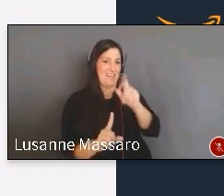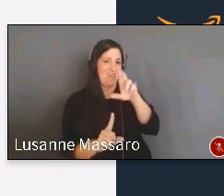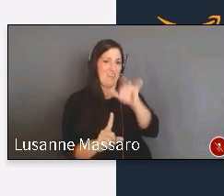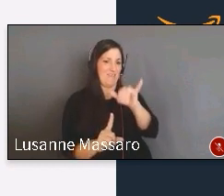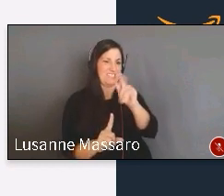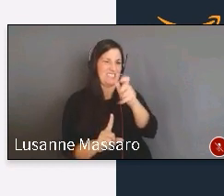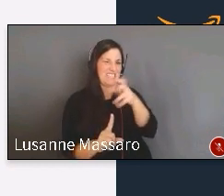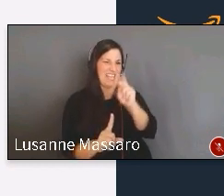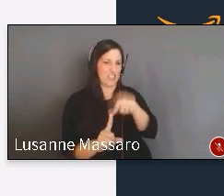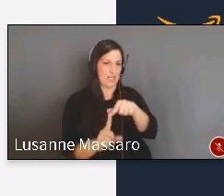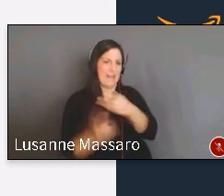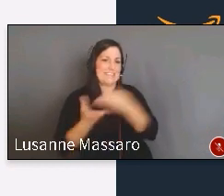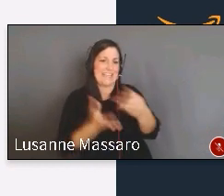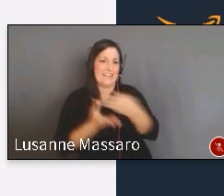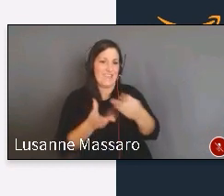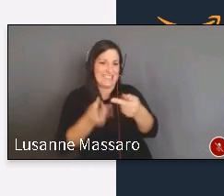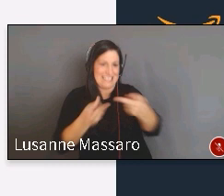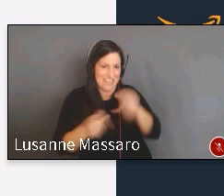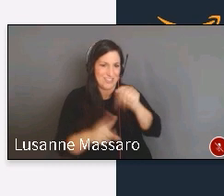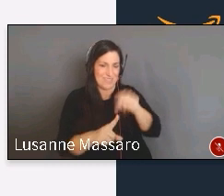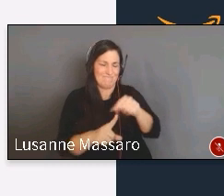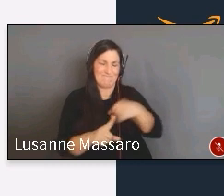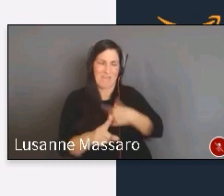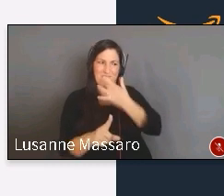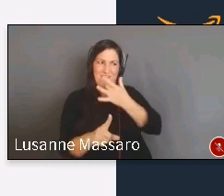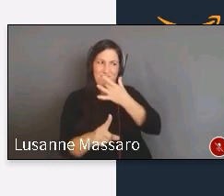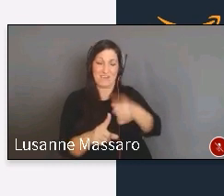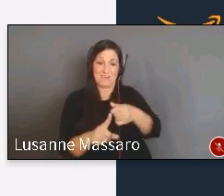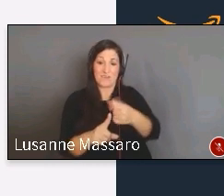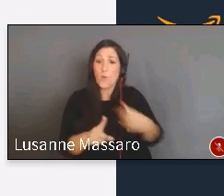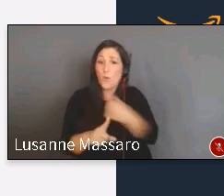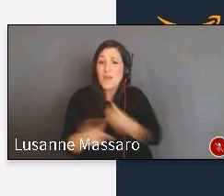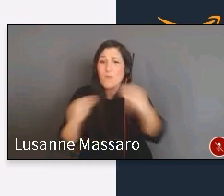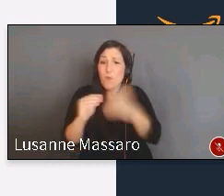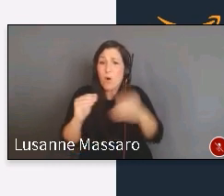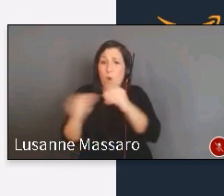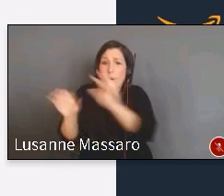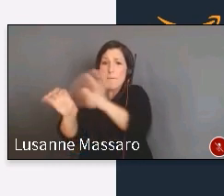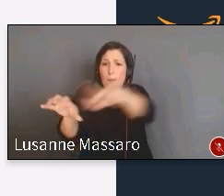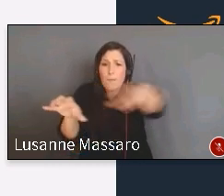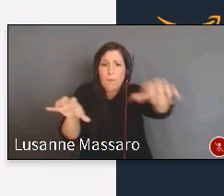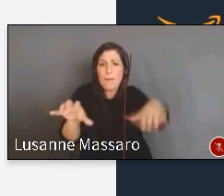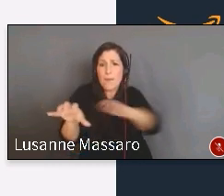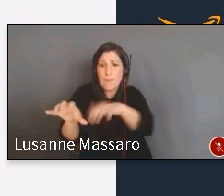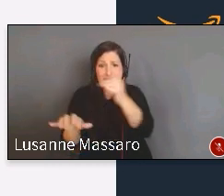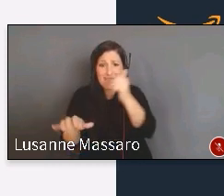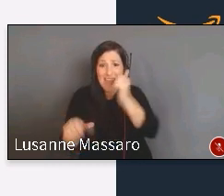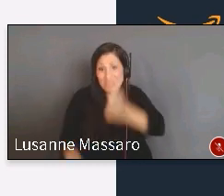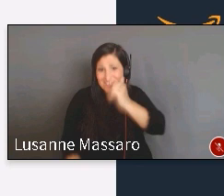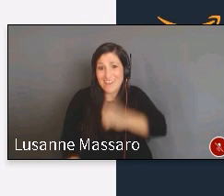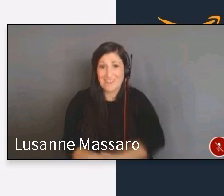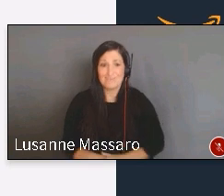We have a lot of delivery stations and more locations are coming up every other day. So with our delivery stations in that